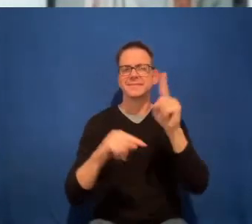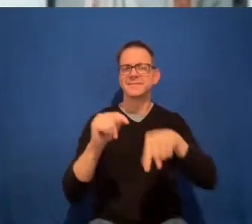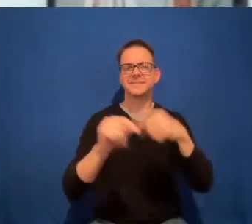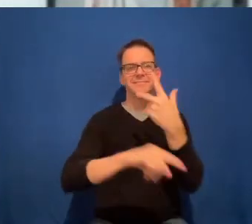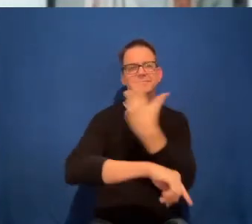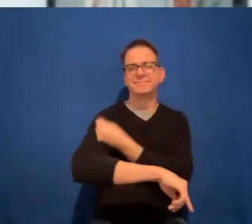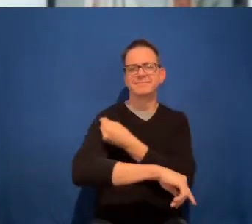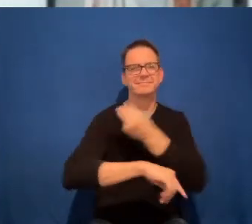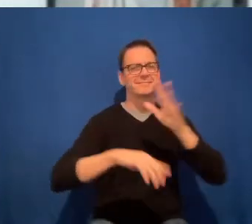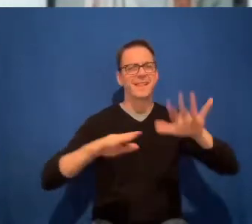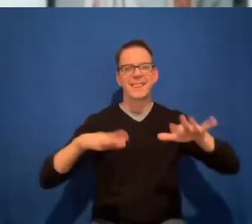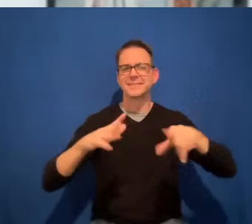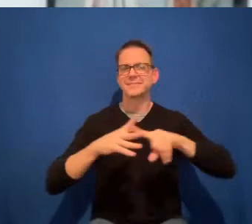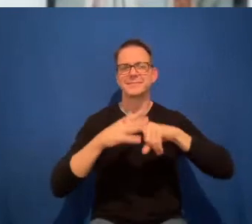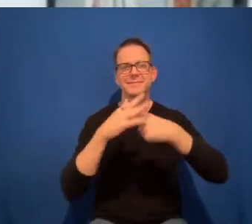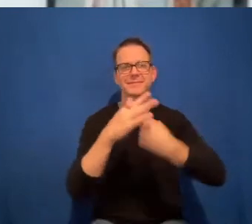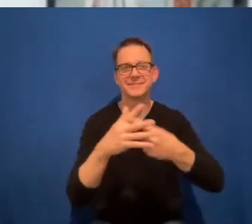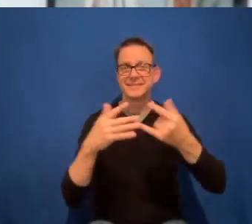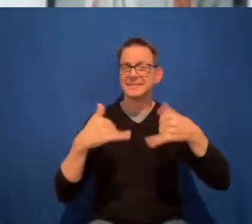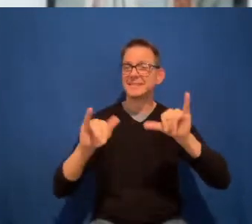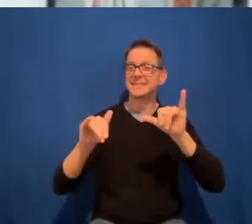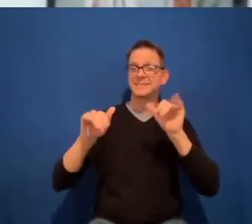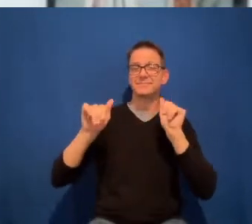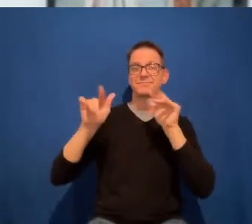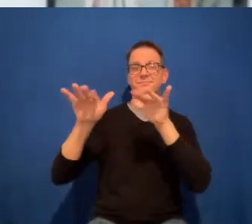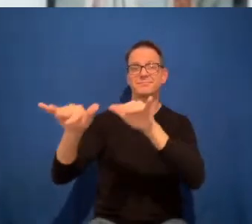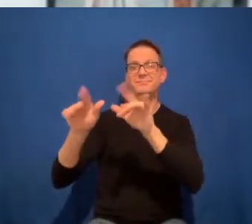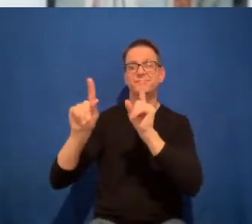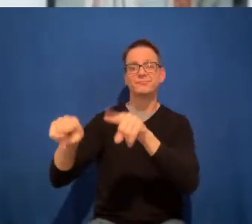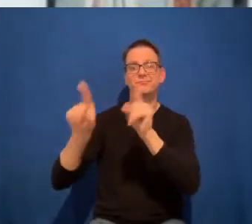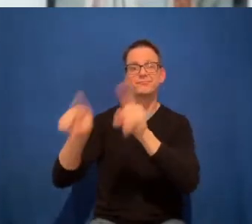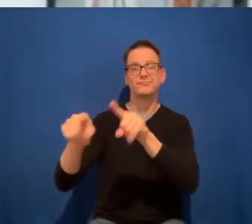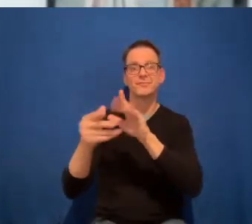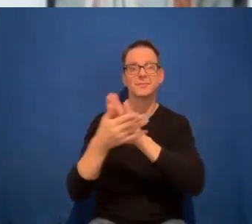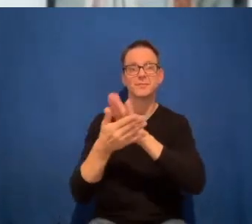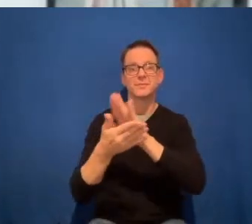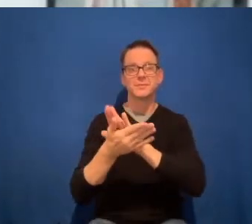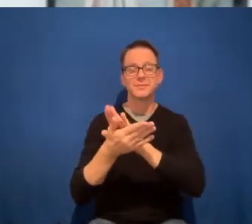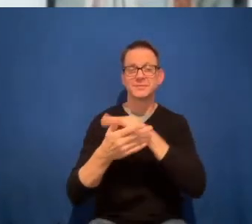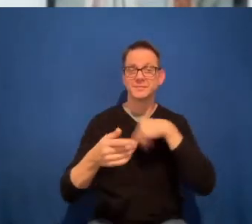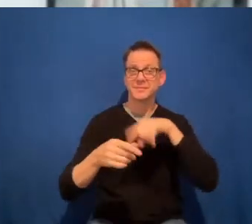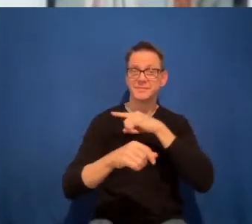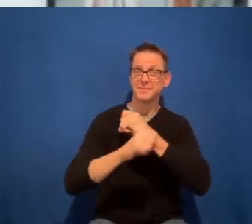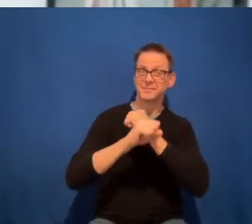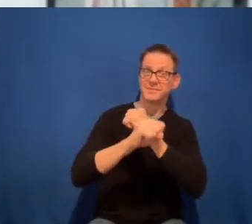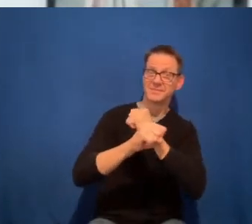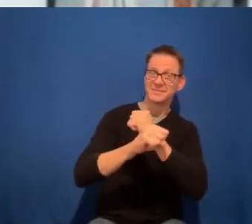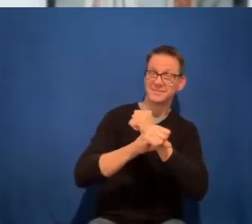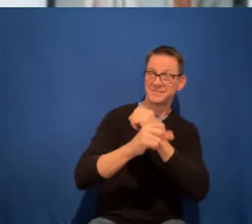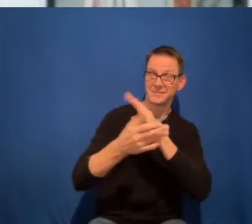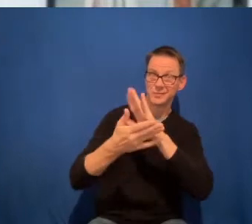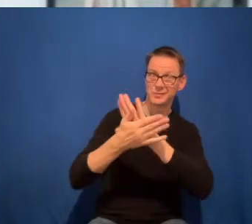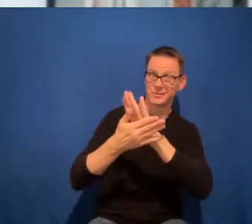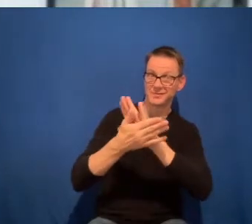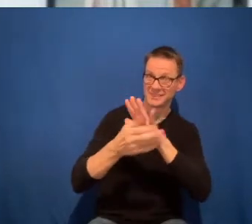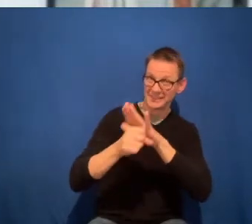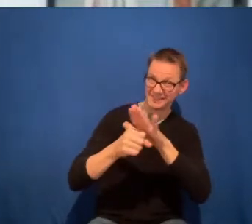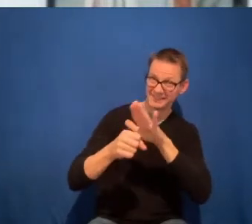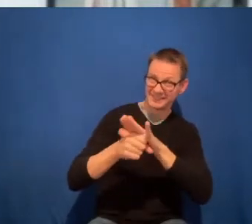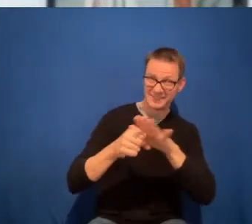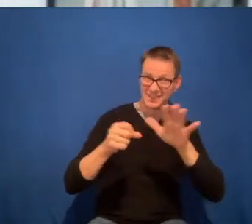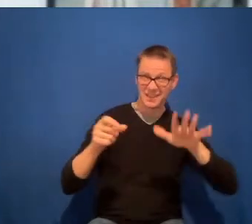vaccinated, yet are still going into schools. And we know we're not doing enough for schools. We know that we still don't have good airborne precautions. We